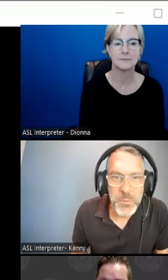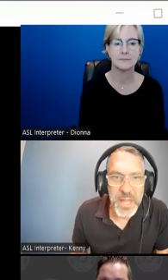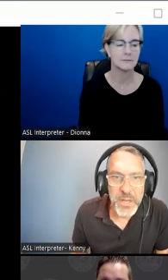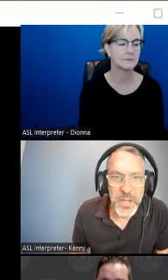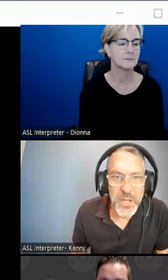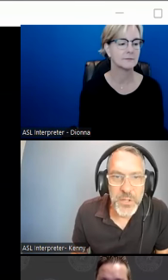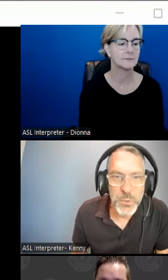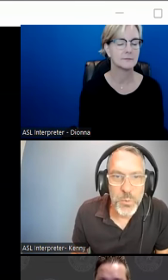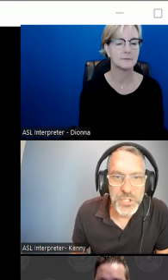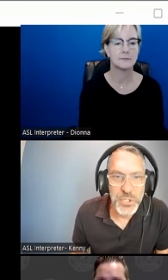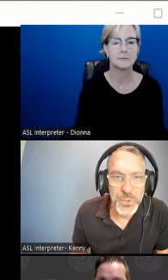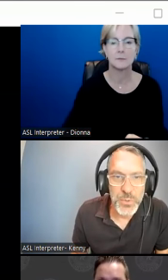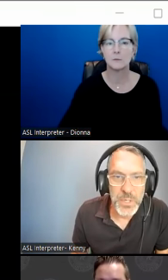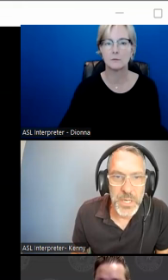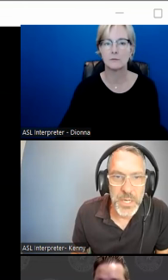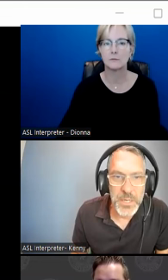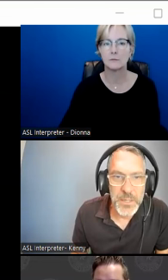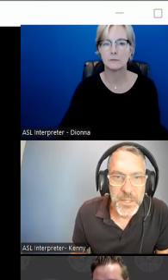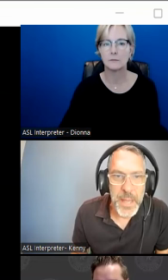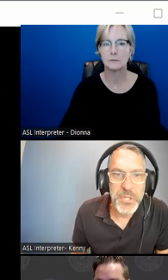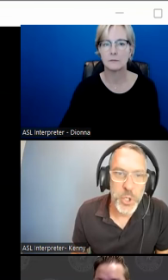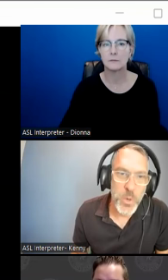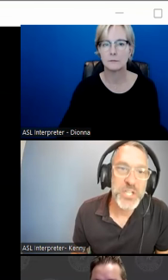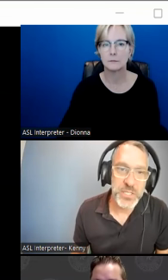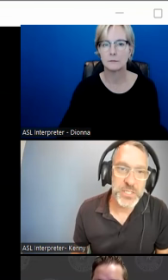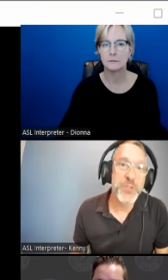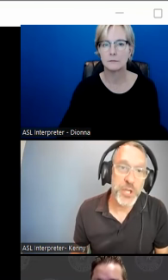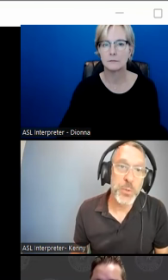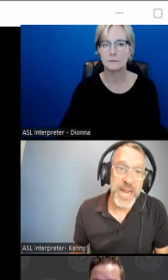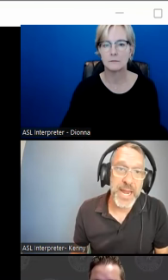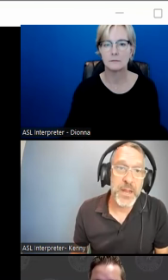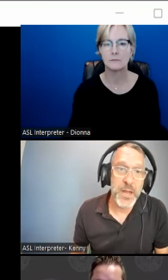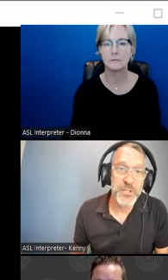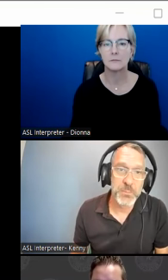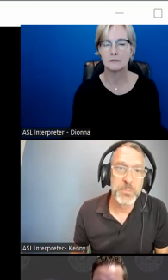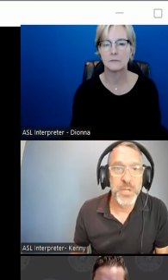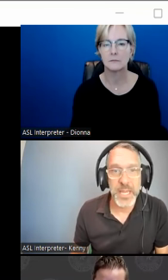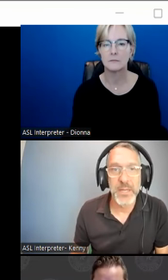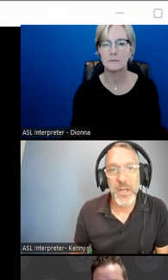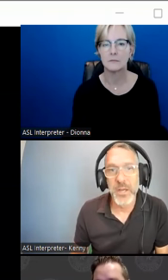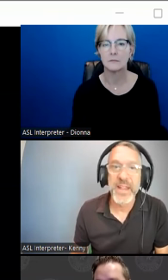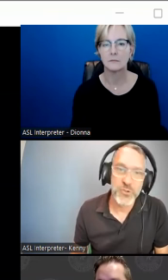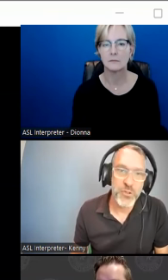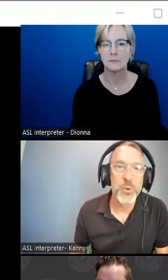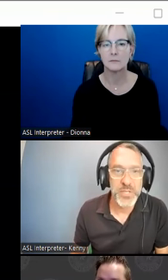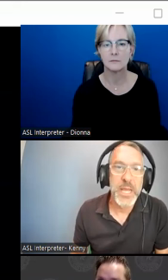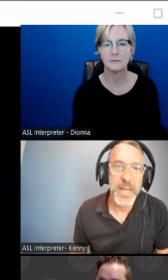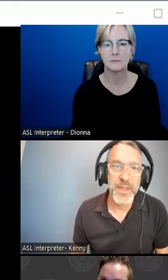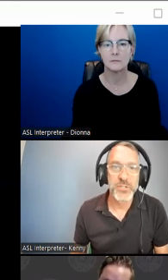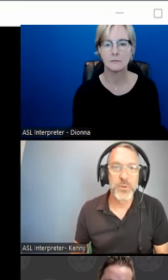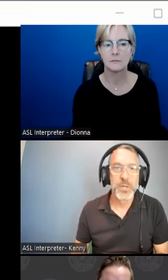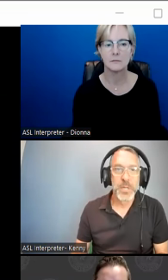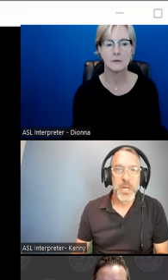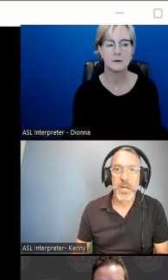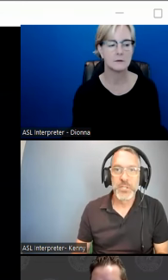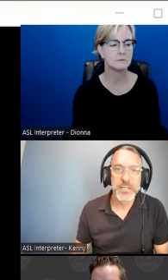Also remember that you'll want to put your questions in the Q&A so people can answer those in